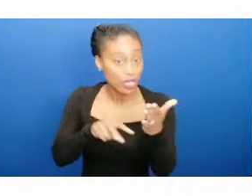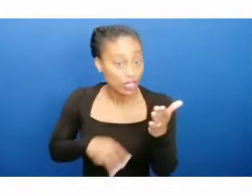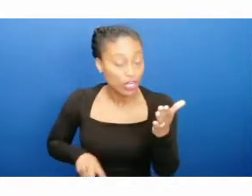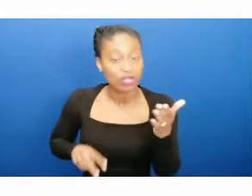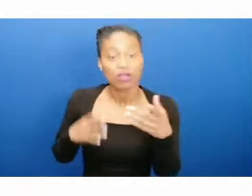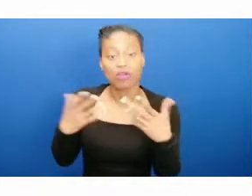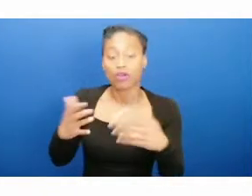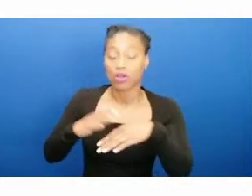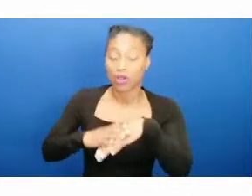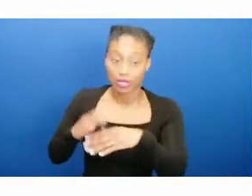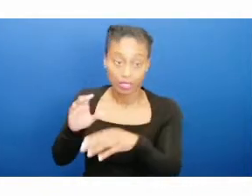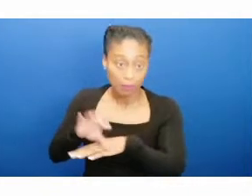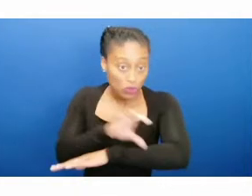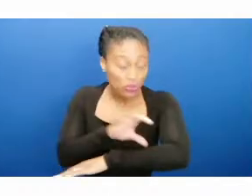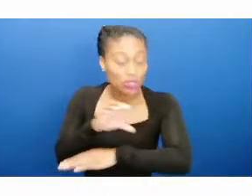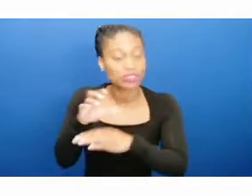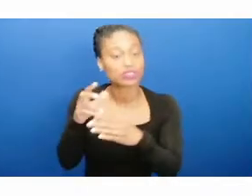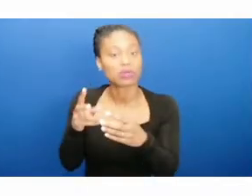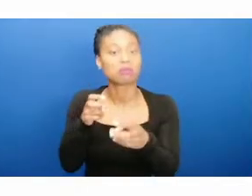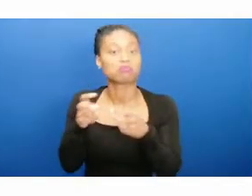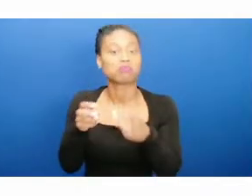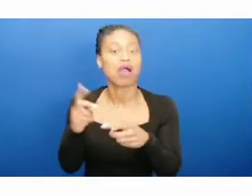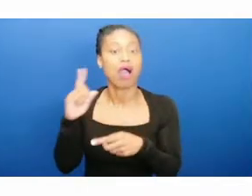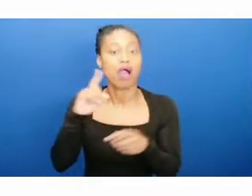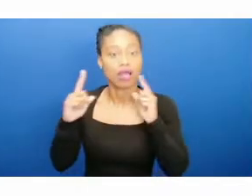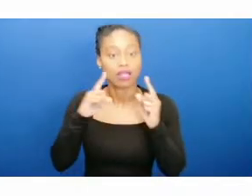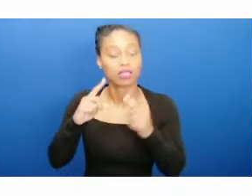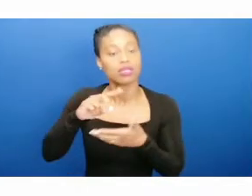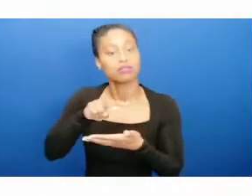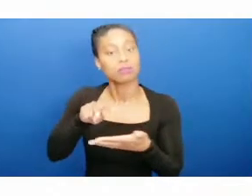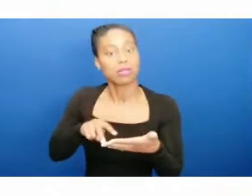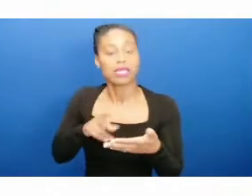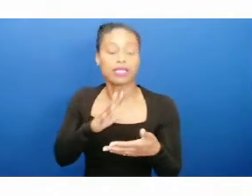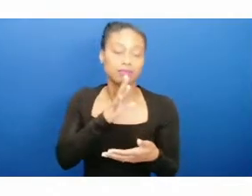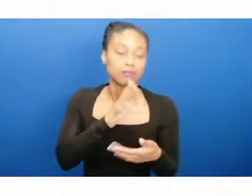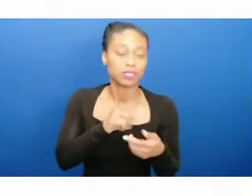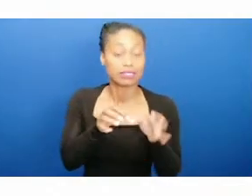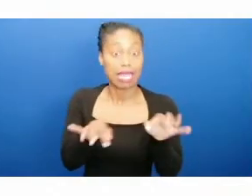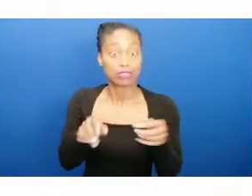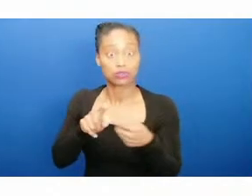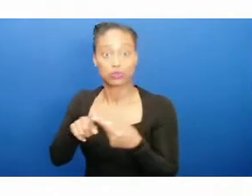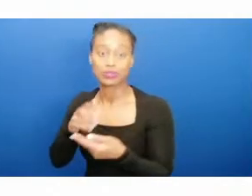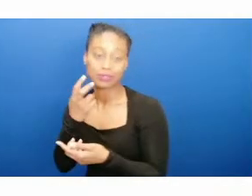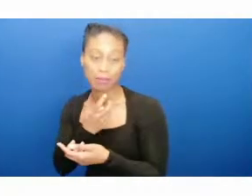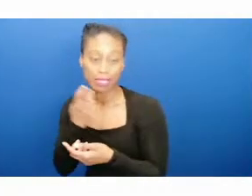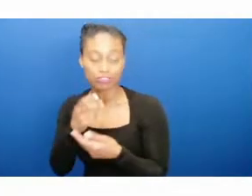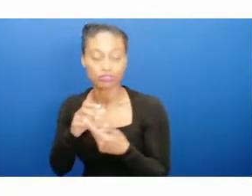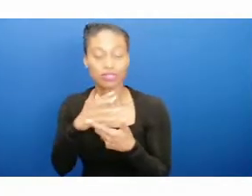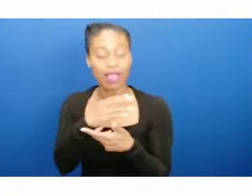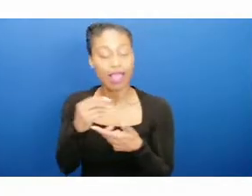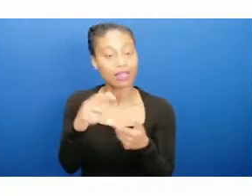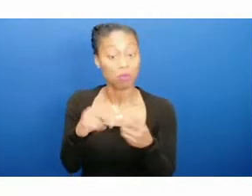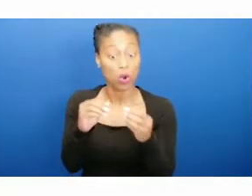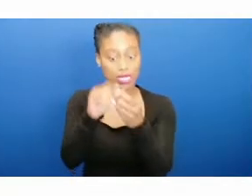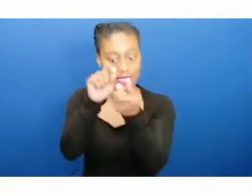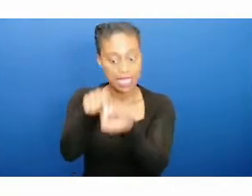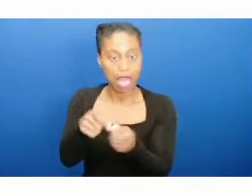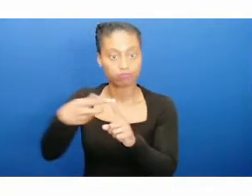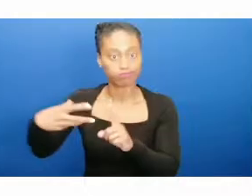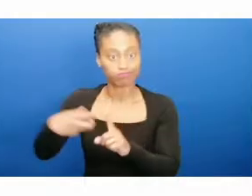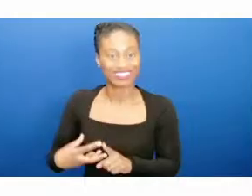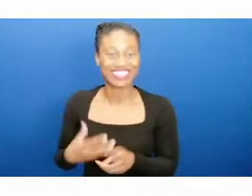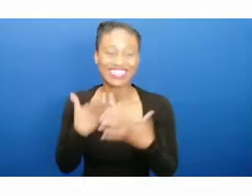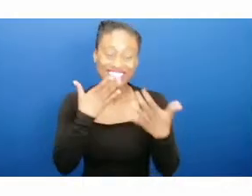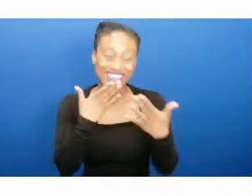computer, so you can get the instructions audibly and just in a more detailed format. So thank you, Kelly's Kitchen. Thank